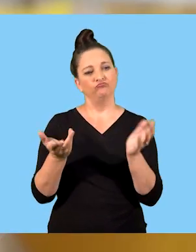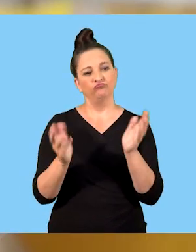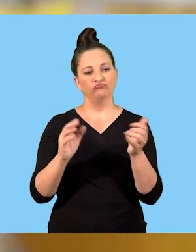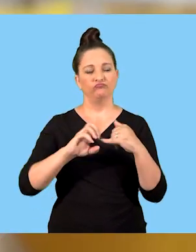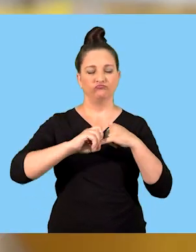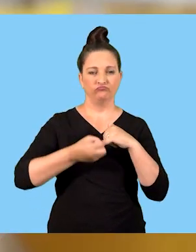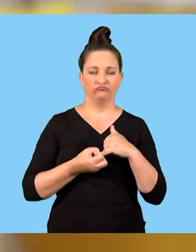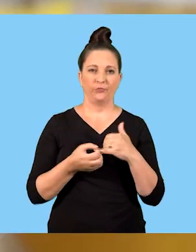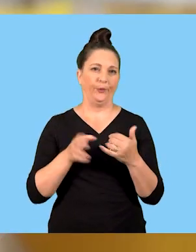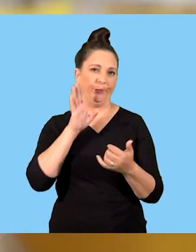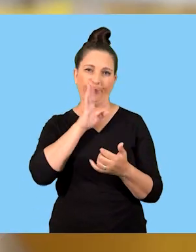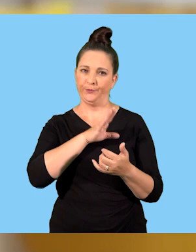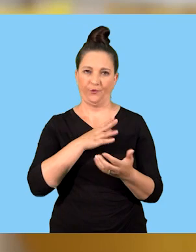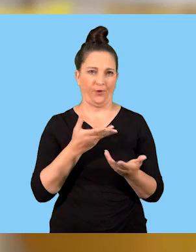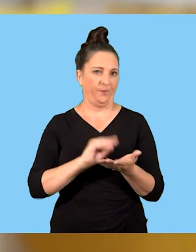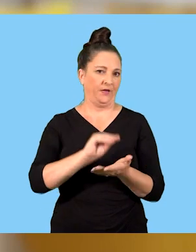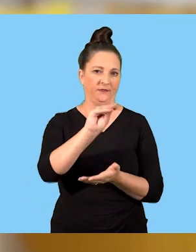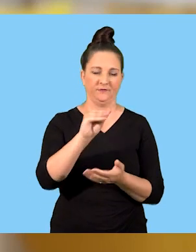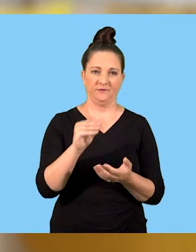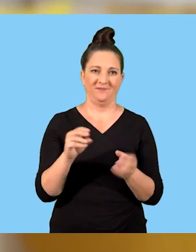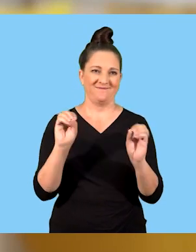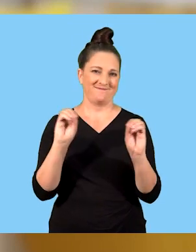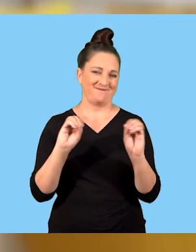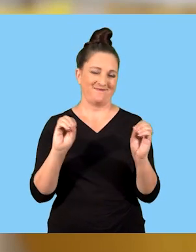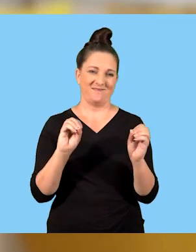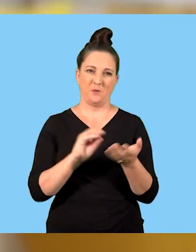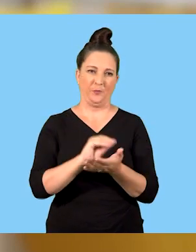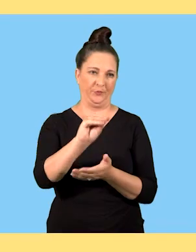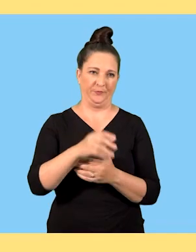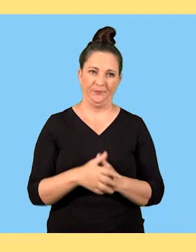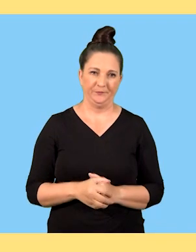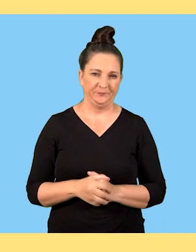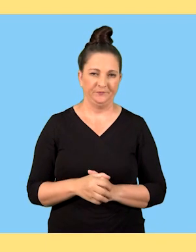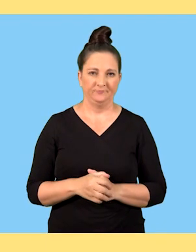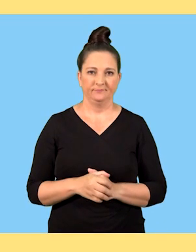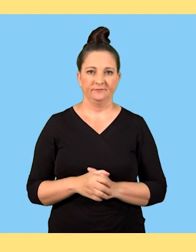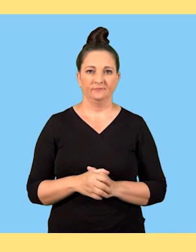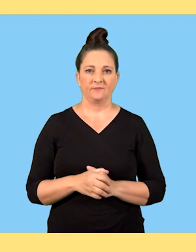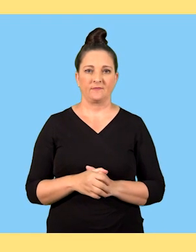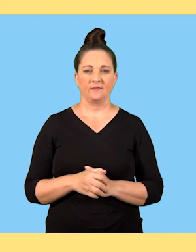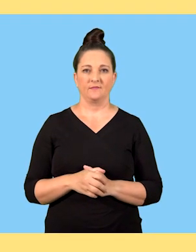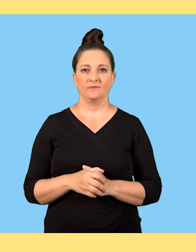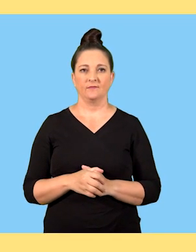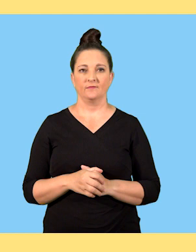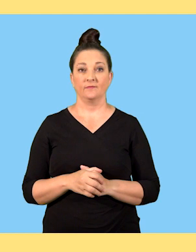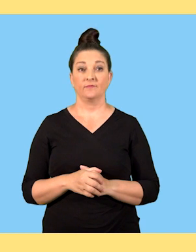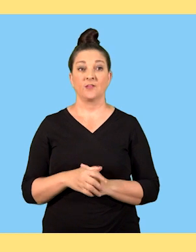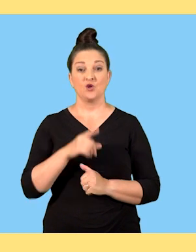balance. So we are recording these repairs as a new entry because they were not in the pre-adjustment trial